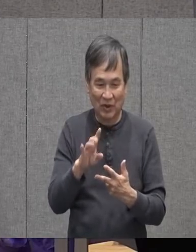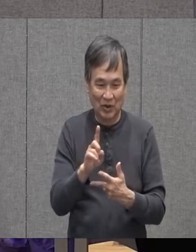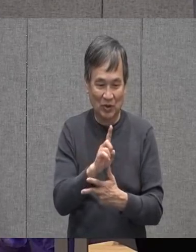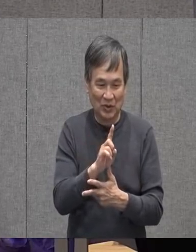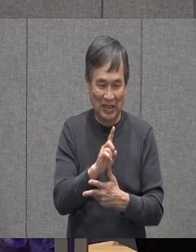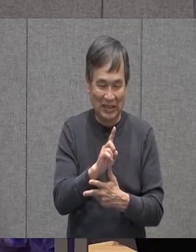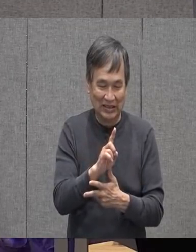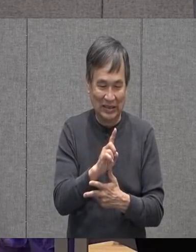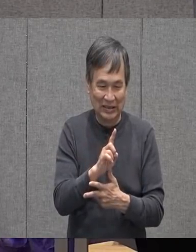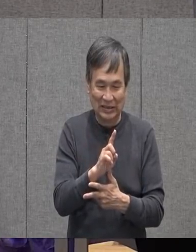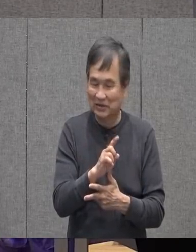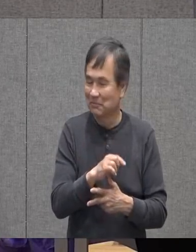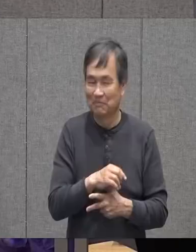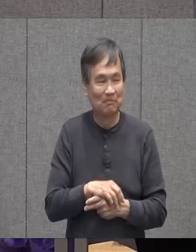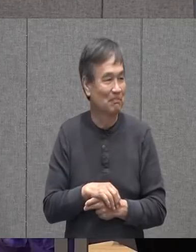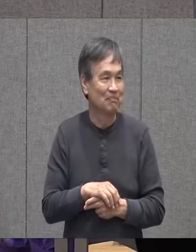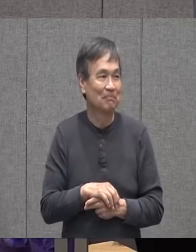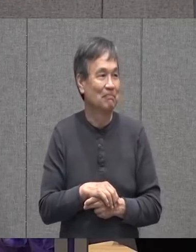1.